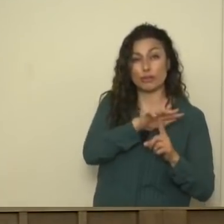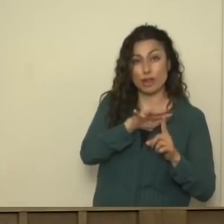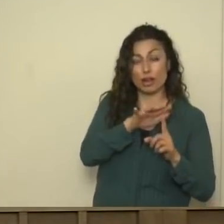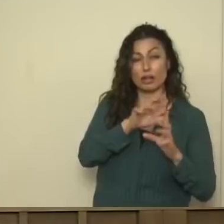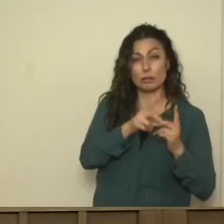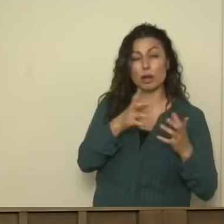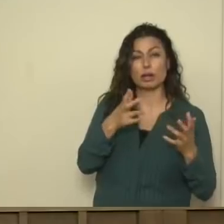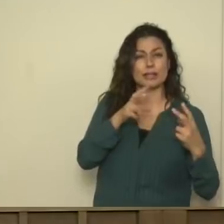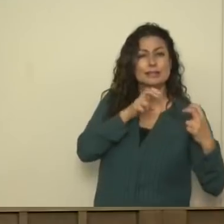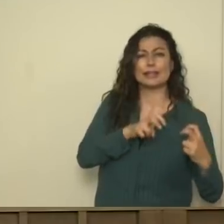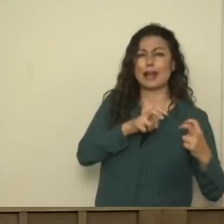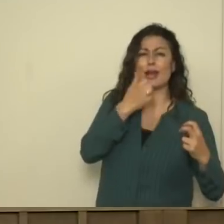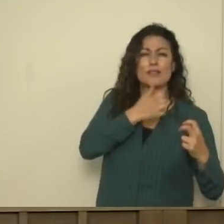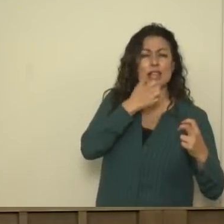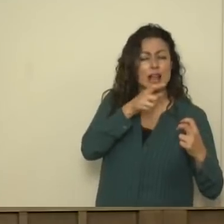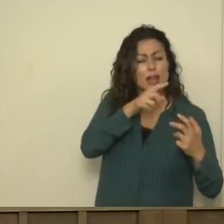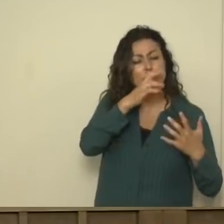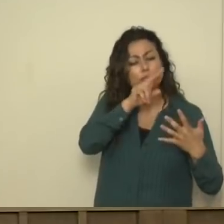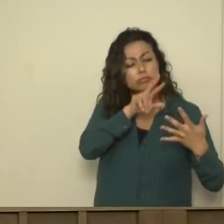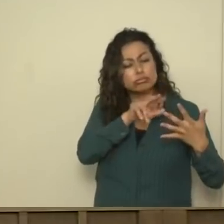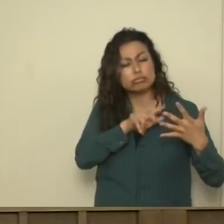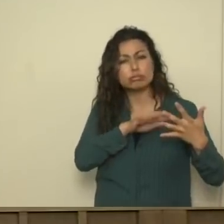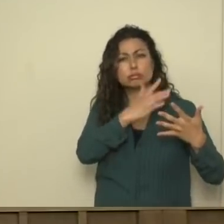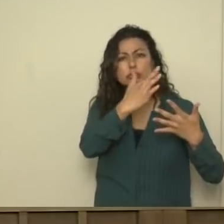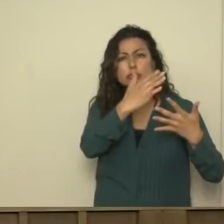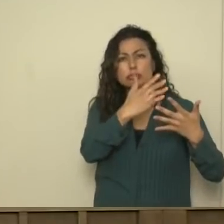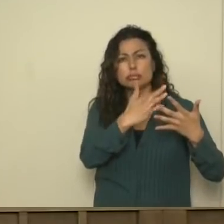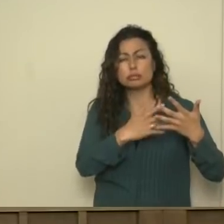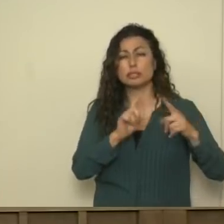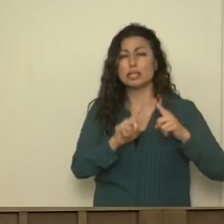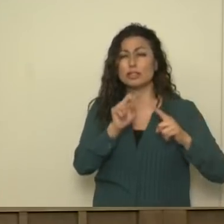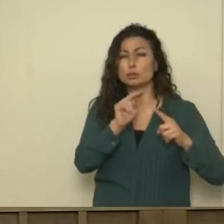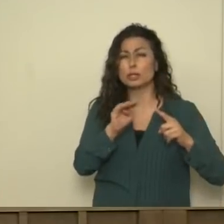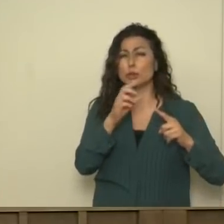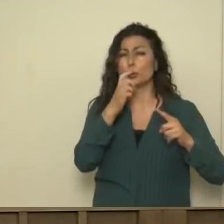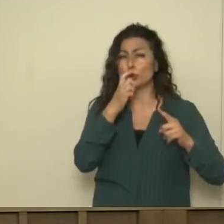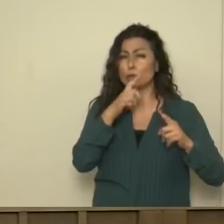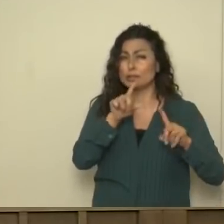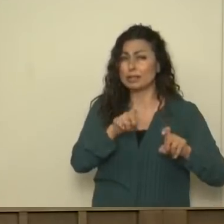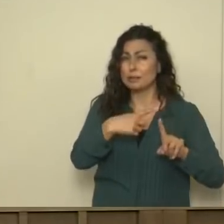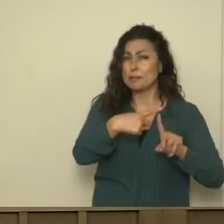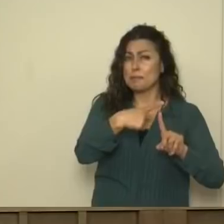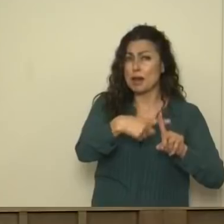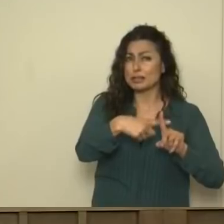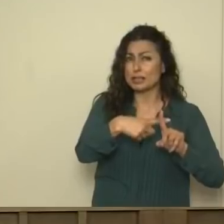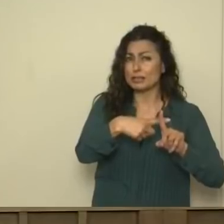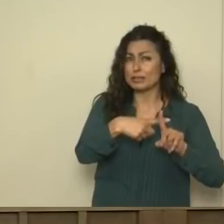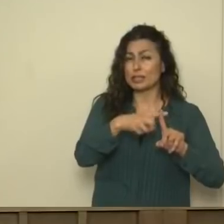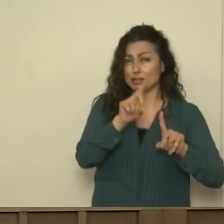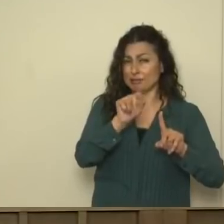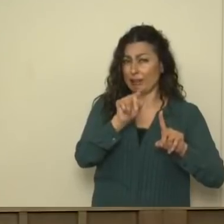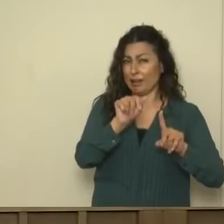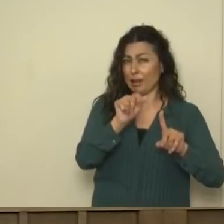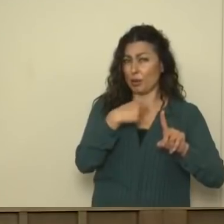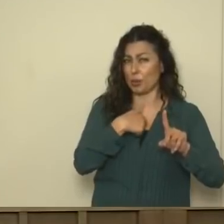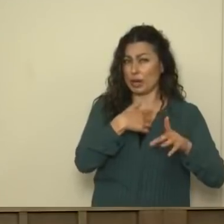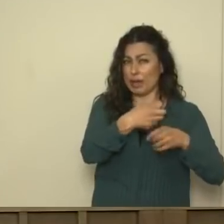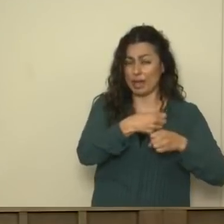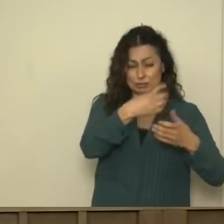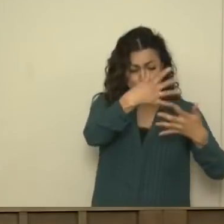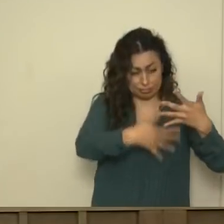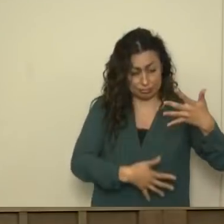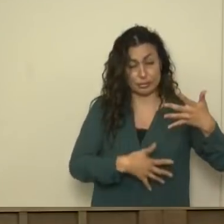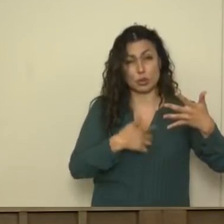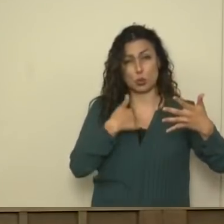sit down every day and we go through that list of New Mexicans that test positive, the positive data. And at